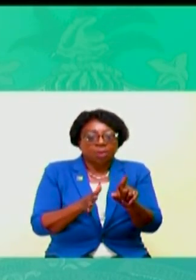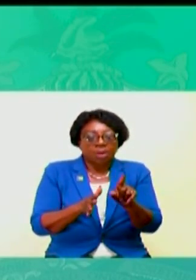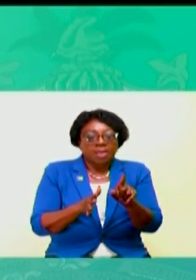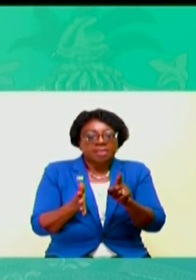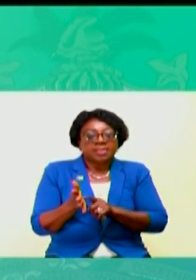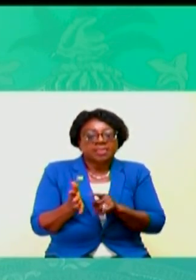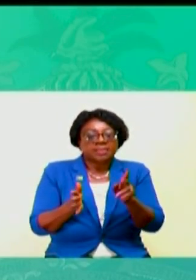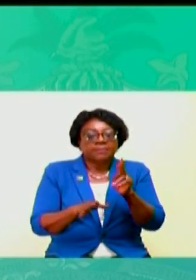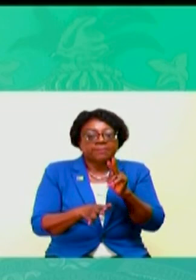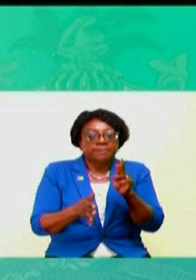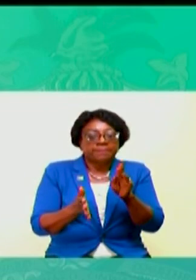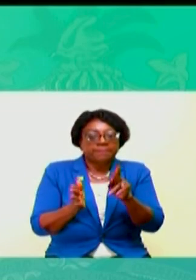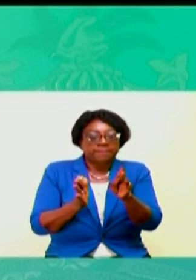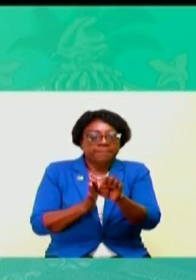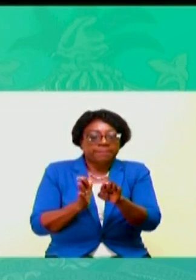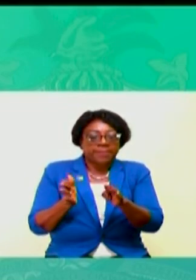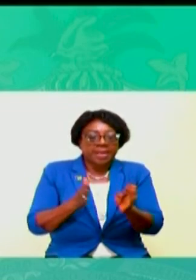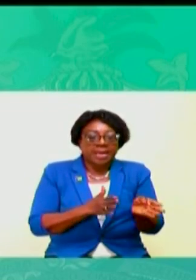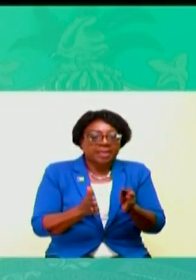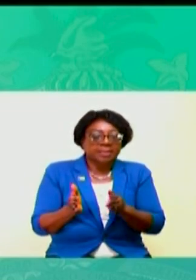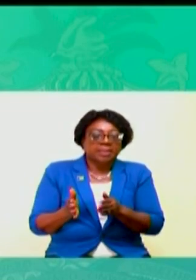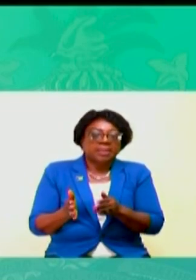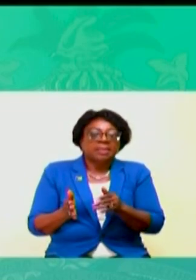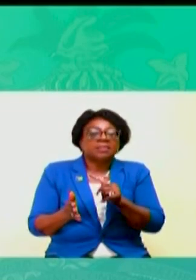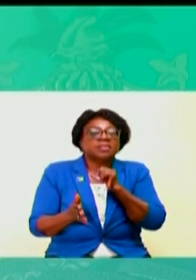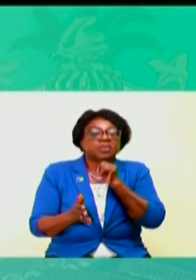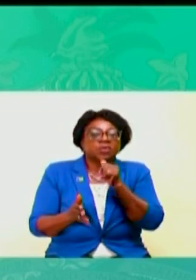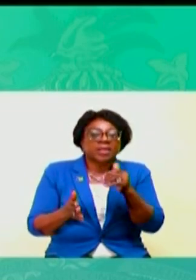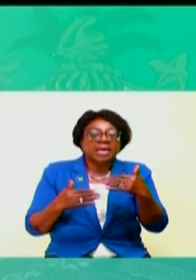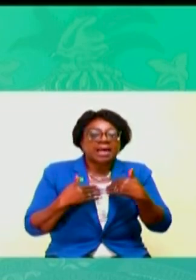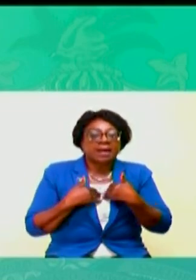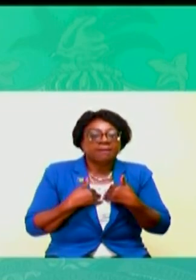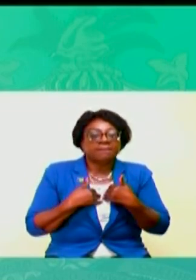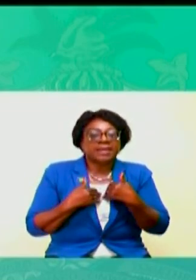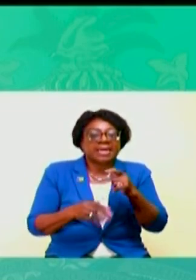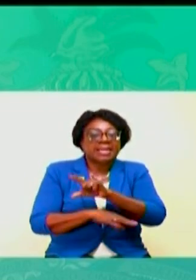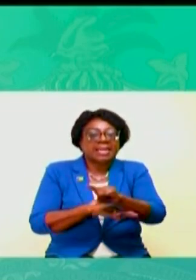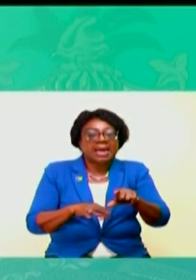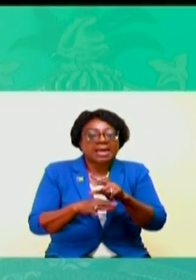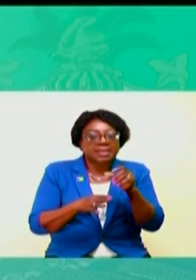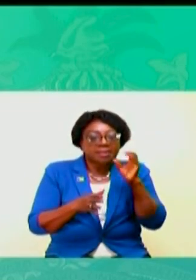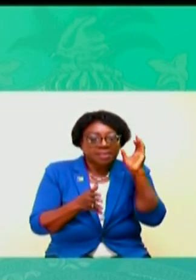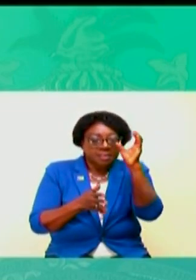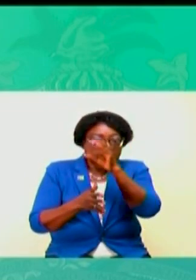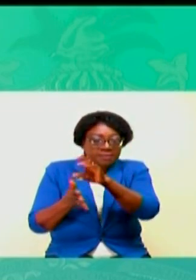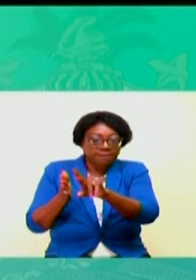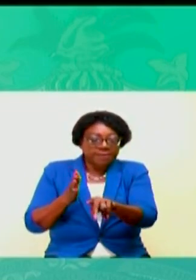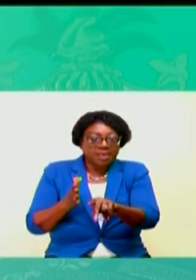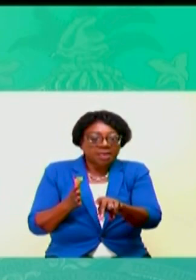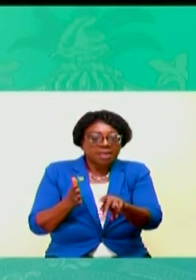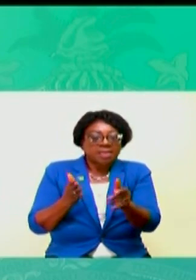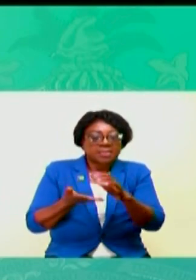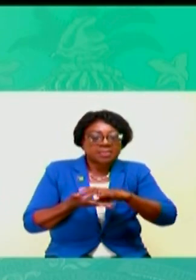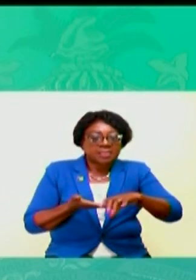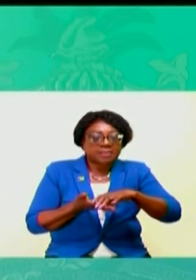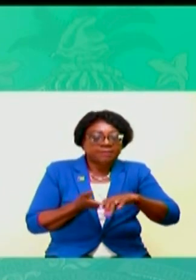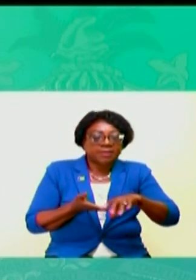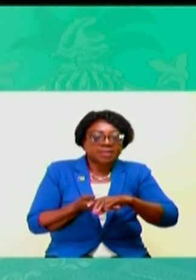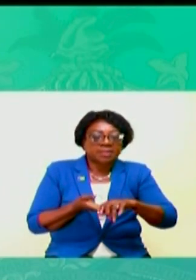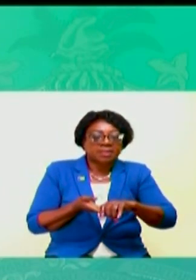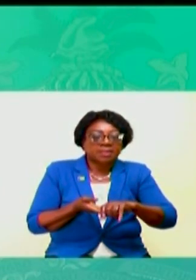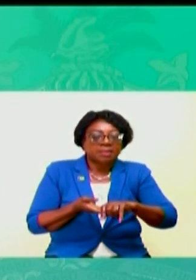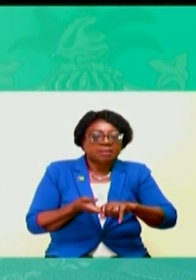that is attached does not have a land surveyor certificate. What? So it behooves